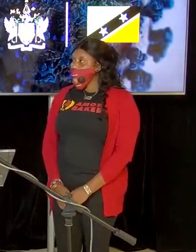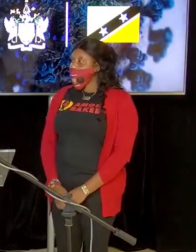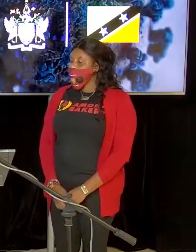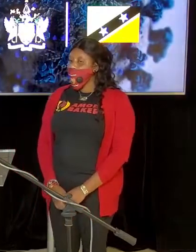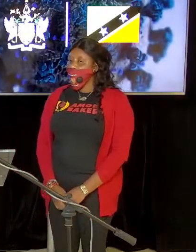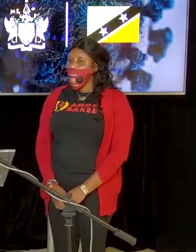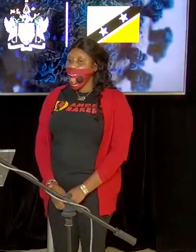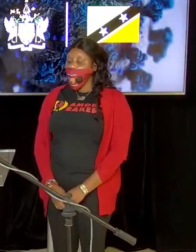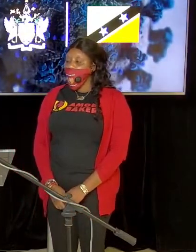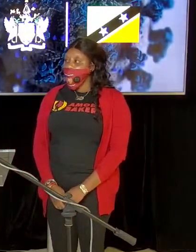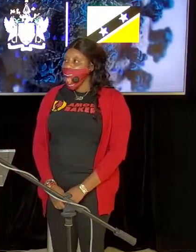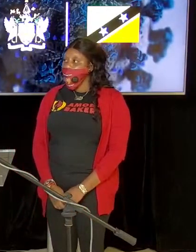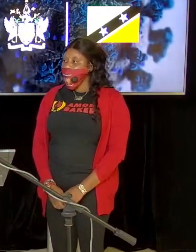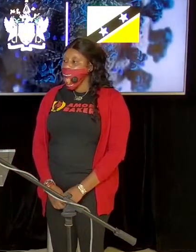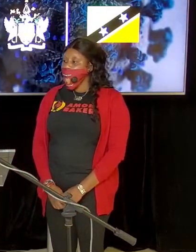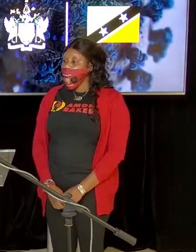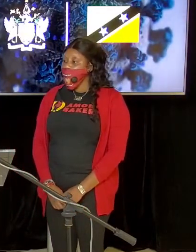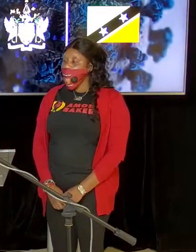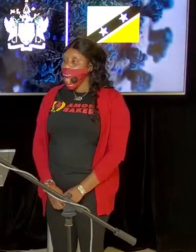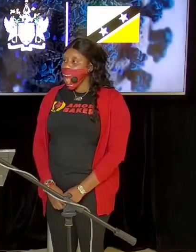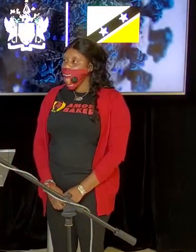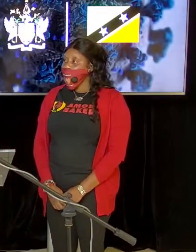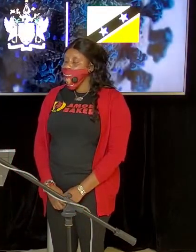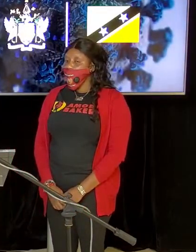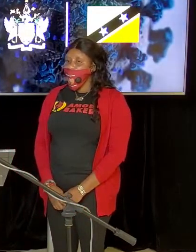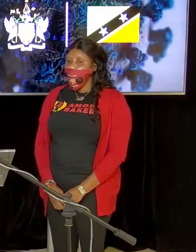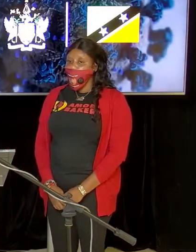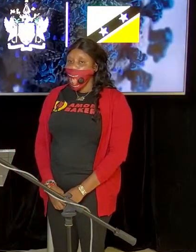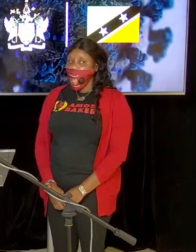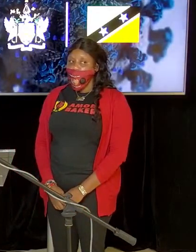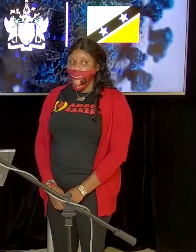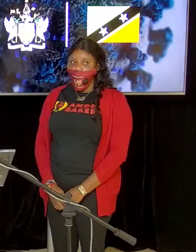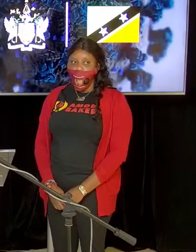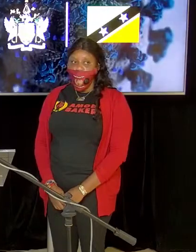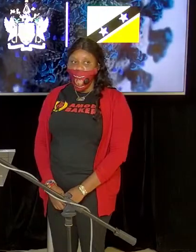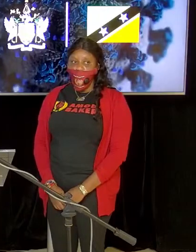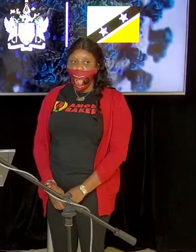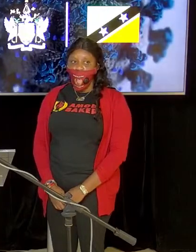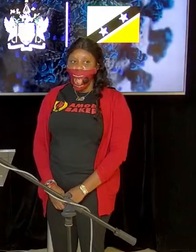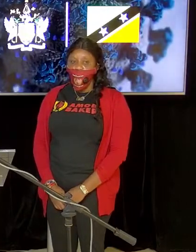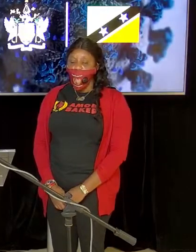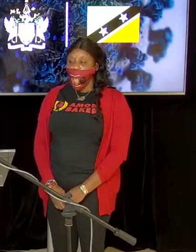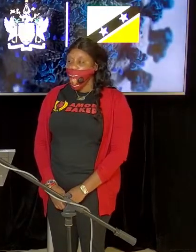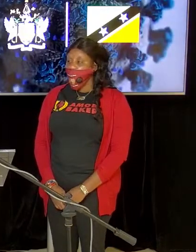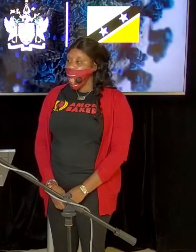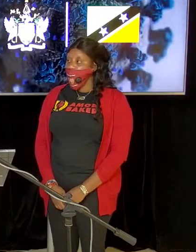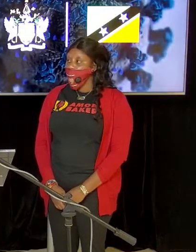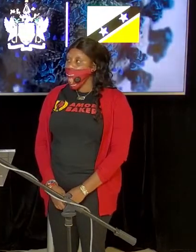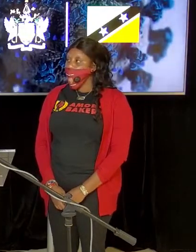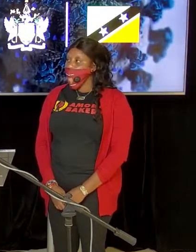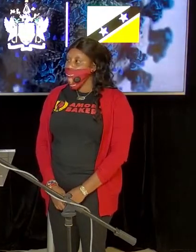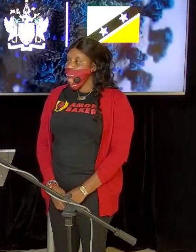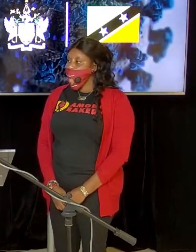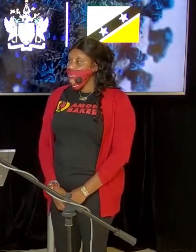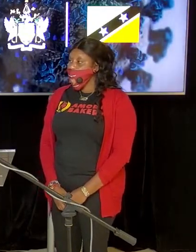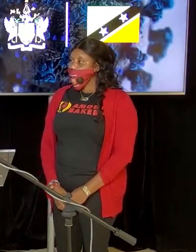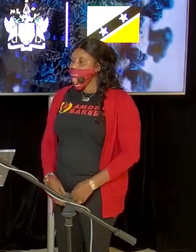400 of these masks will be donated to Nevis and 800 to St. Kitts. Thank you very